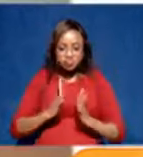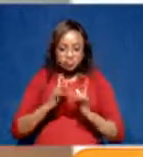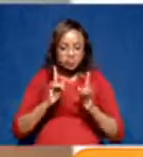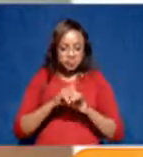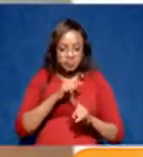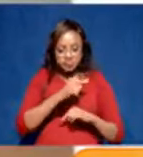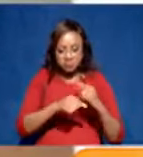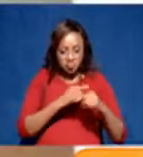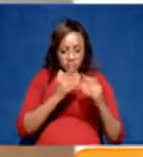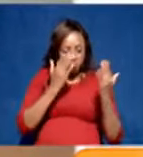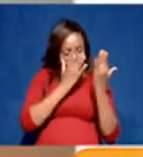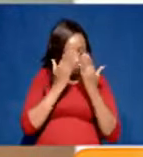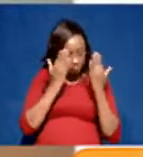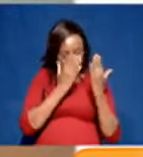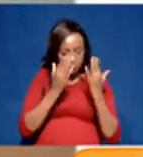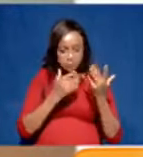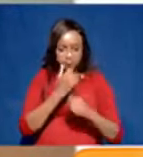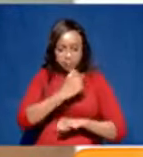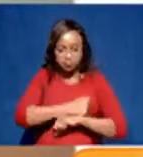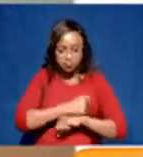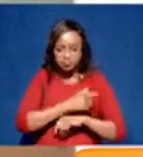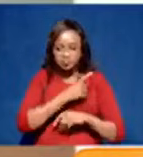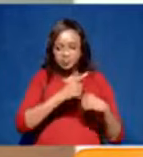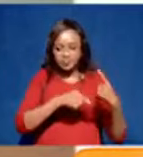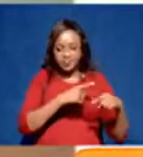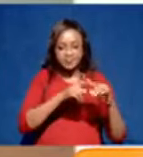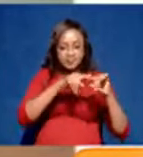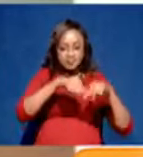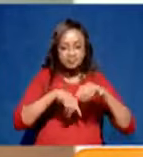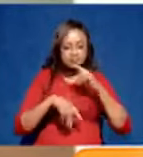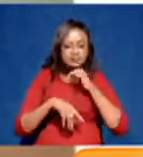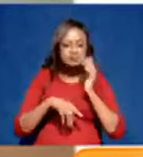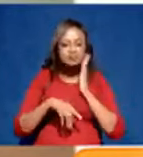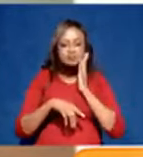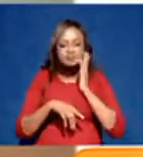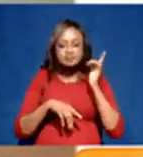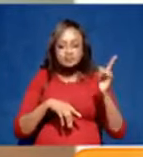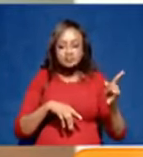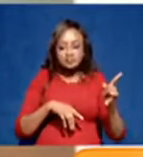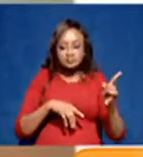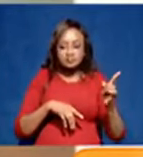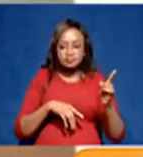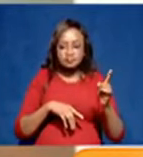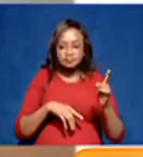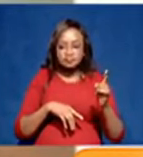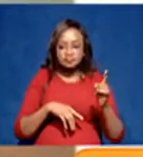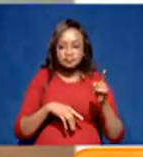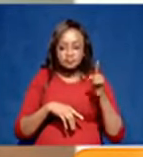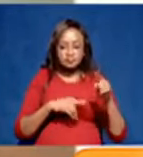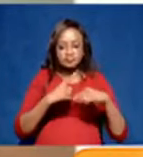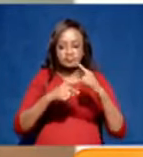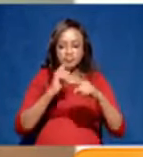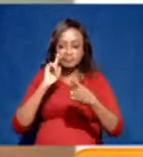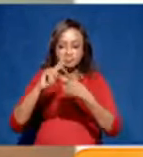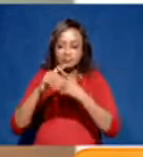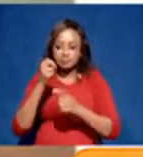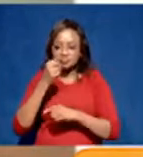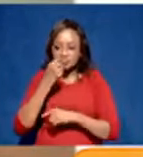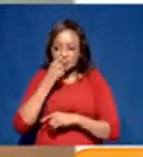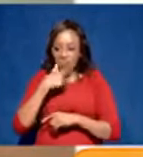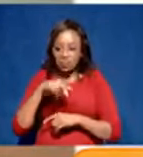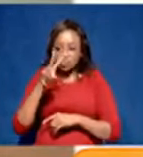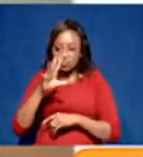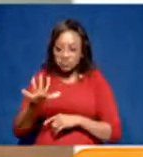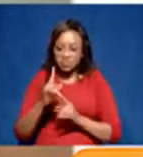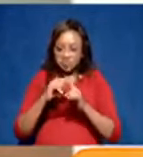continuing with lessons or classes. They still depend on their parents. Those are the people we are saying then will go up to 25 years. But if you are